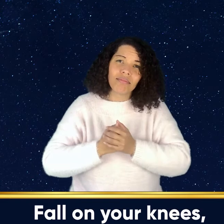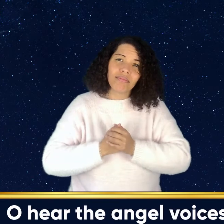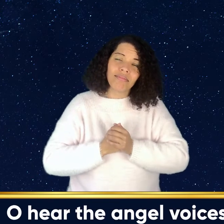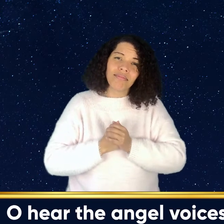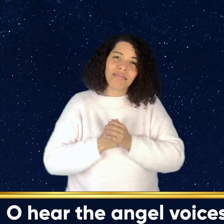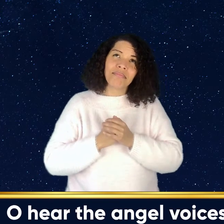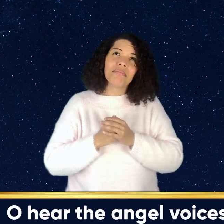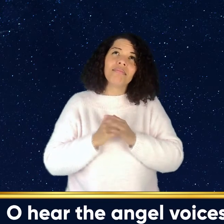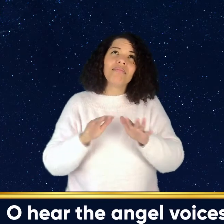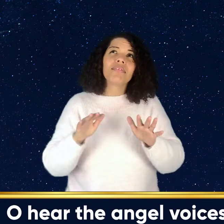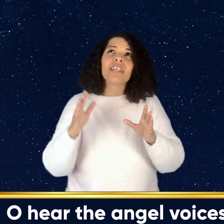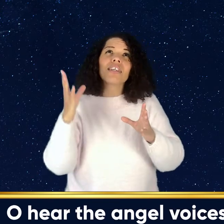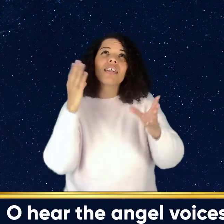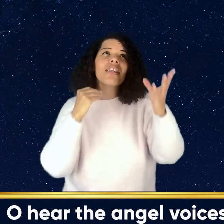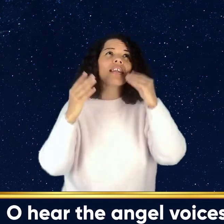knees, O